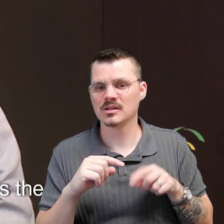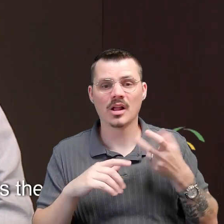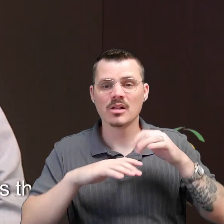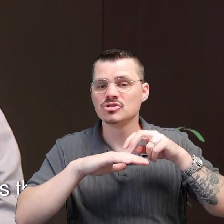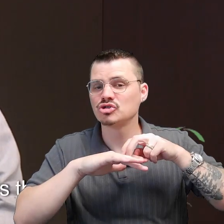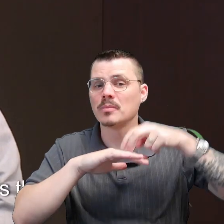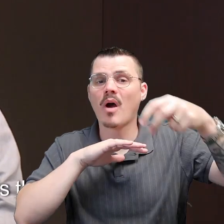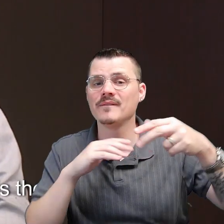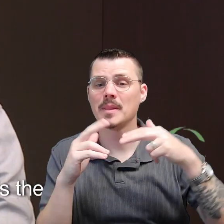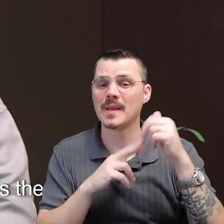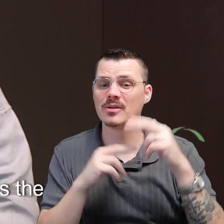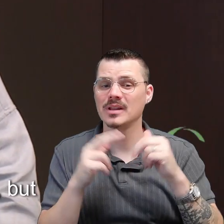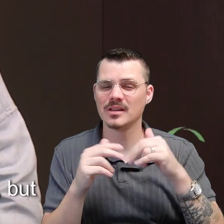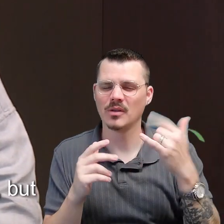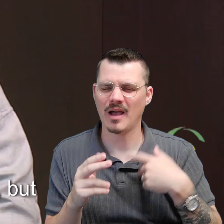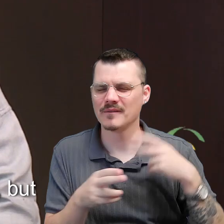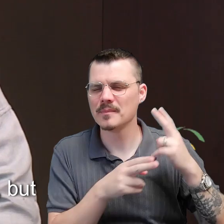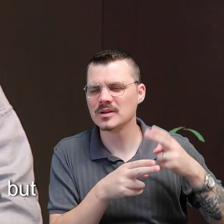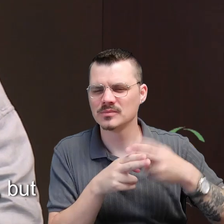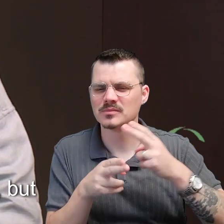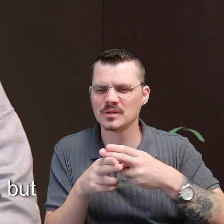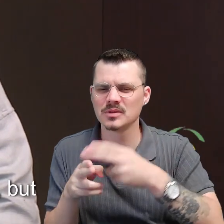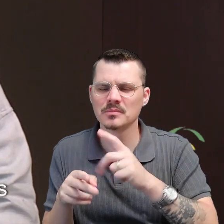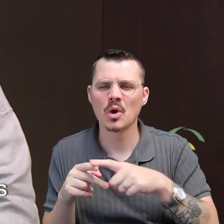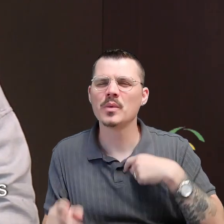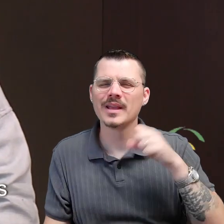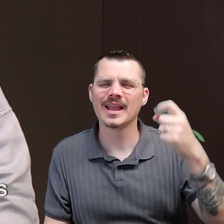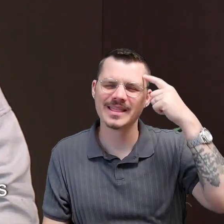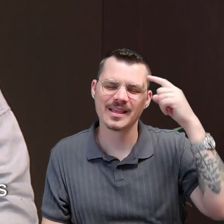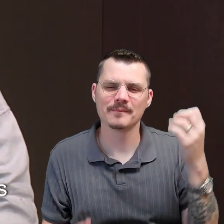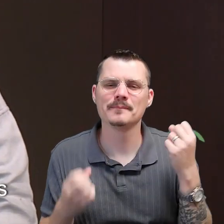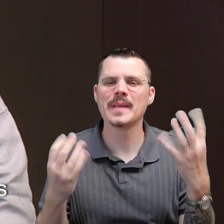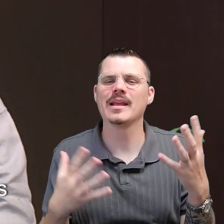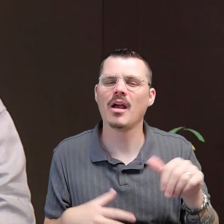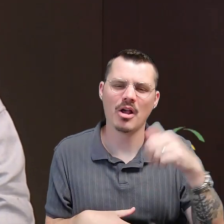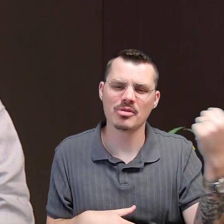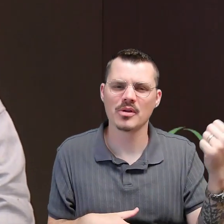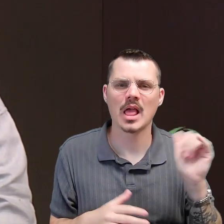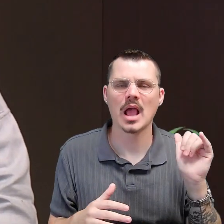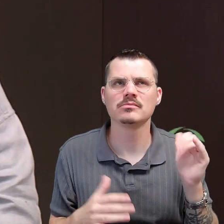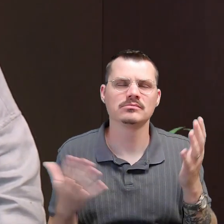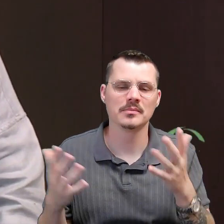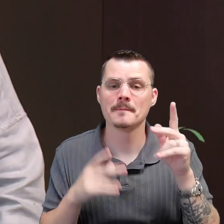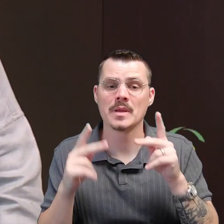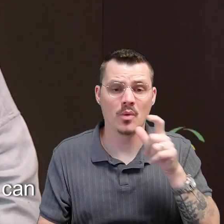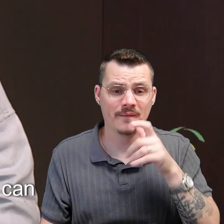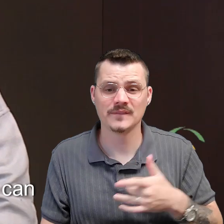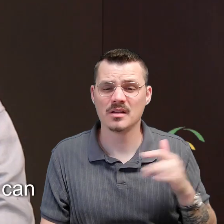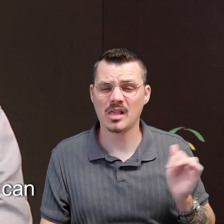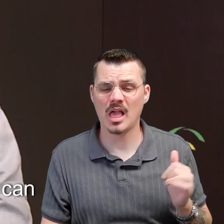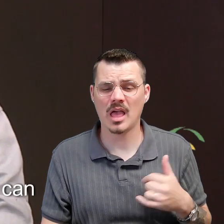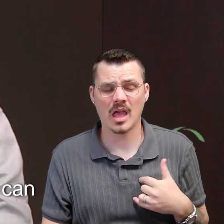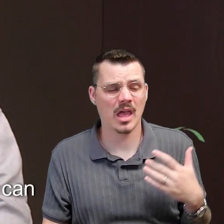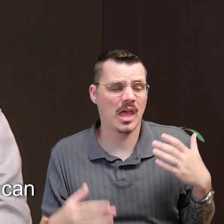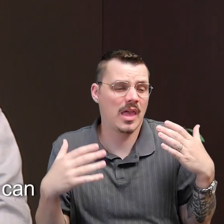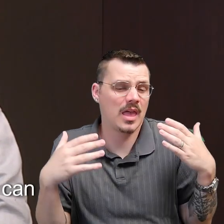The jumping off the building example is the one I've mentioned a couple of times, but we can think of many, many others. People feeling like they